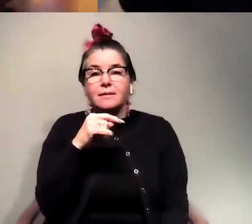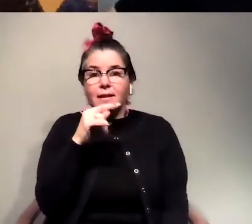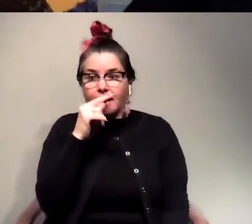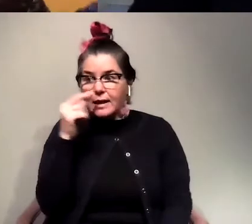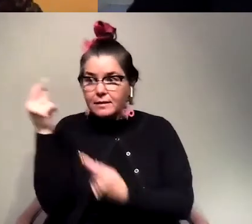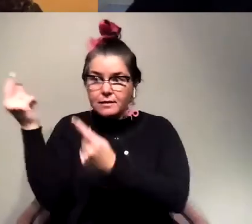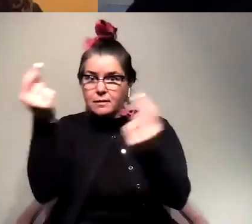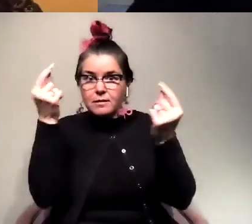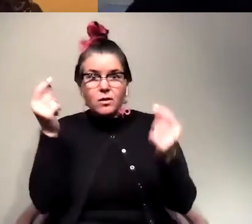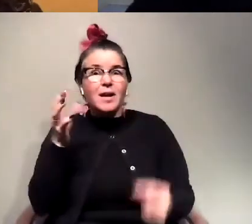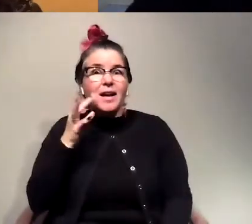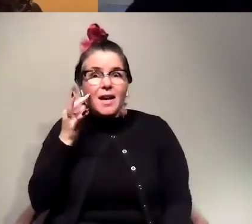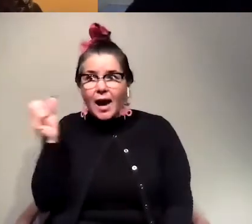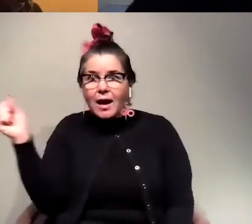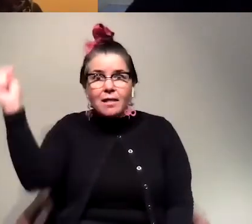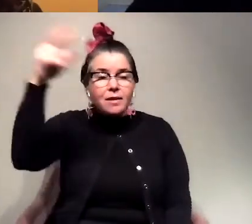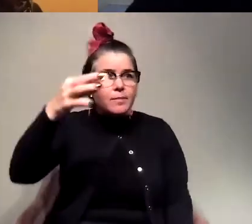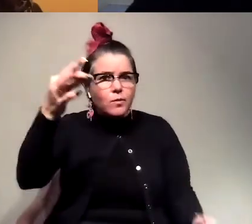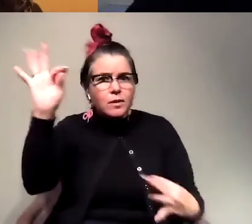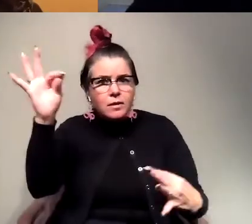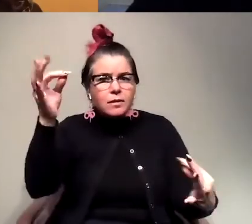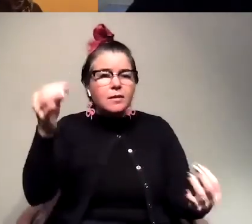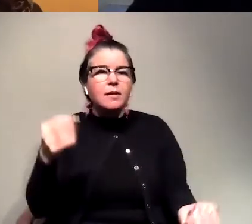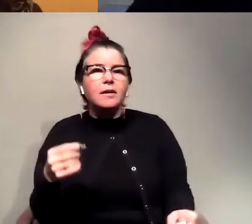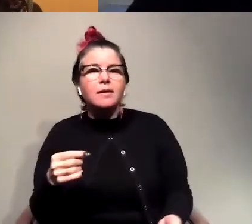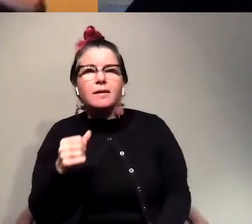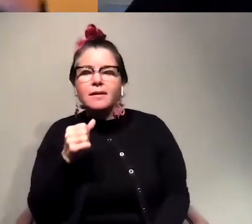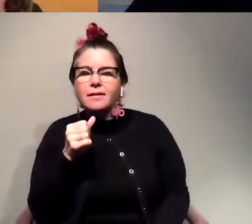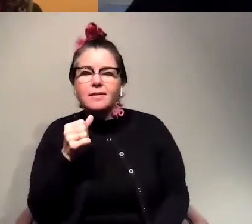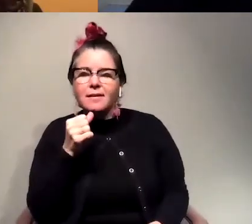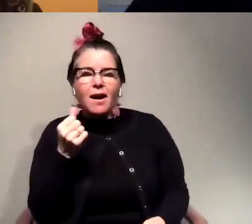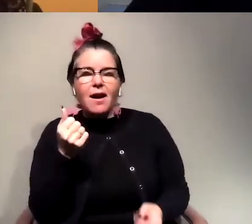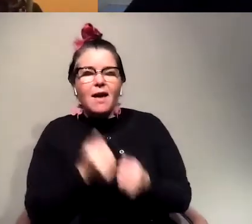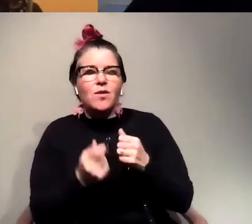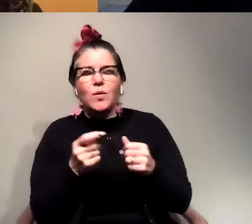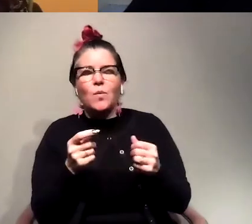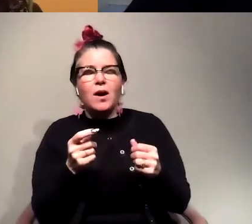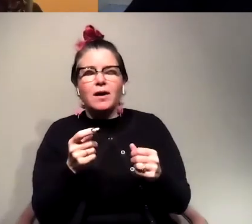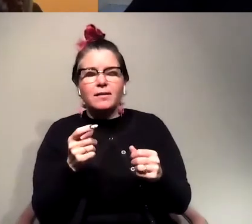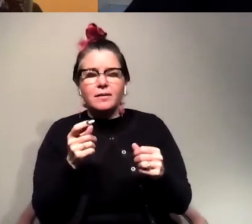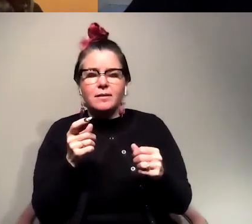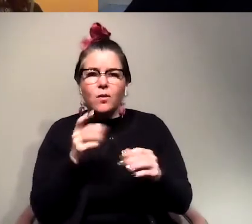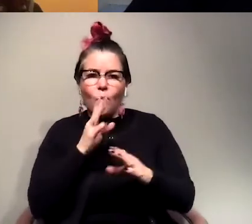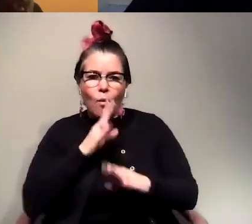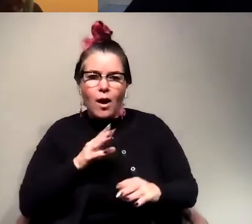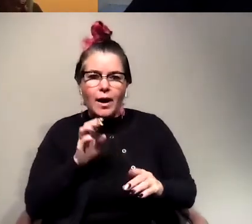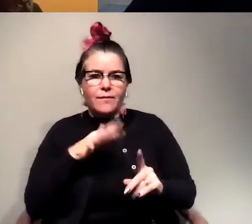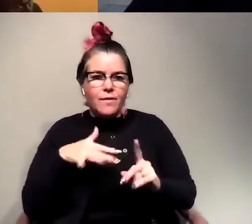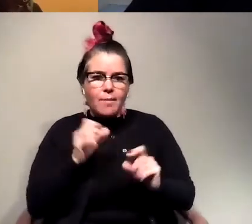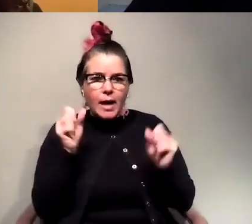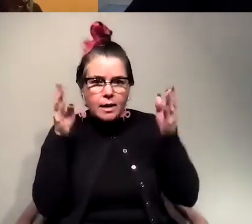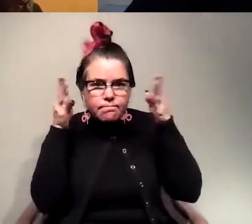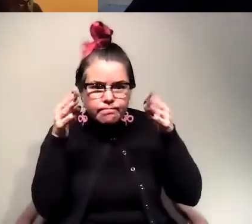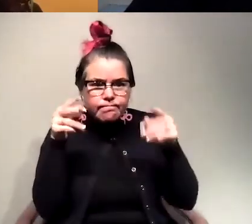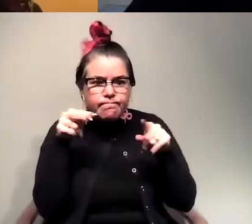or your cat does something. It not everybody has a distraction free environment where they can keep their eyes glued to the